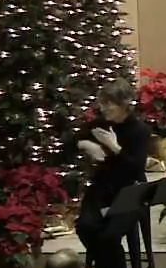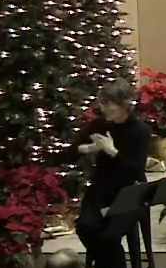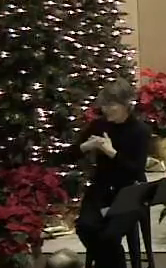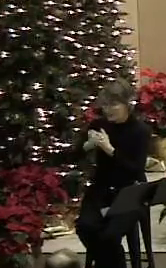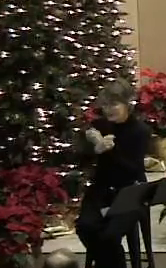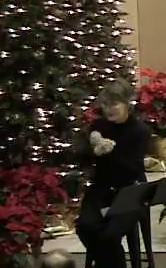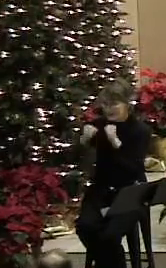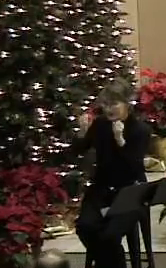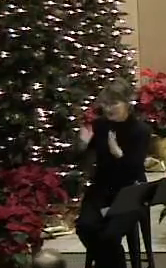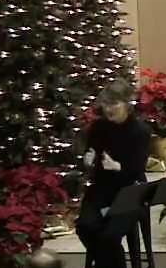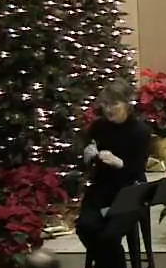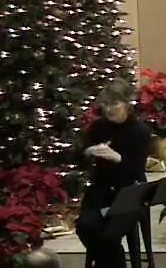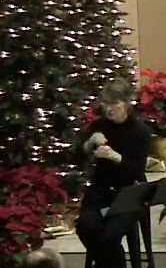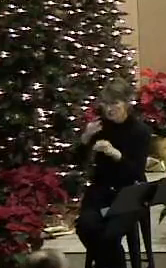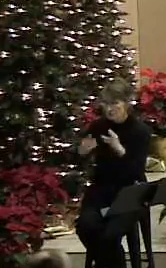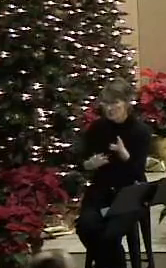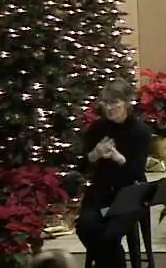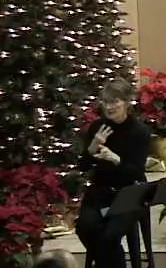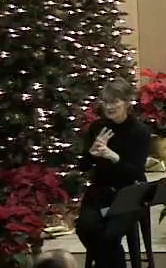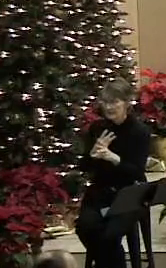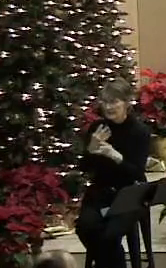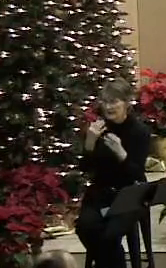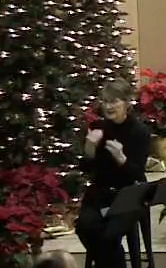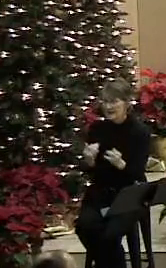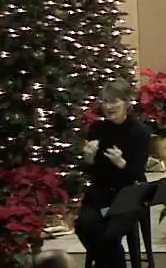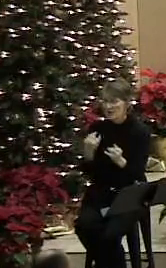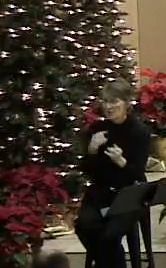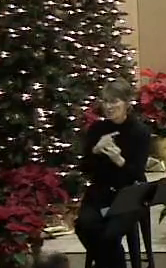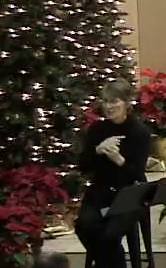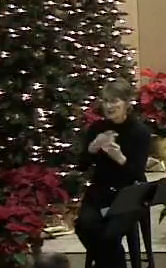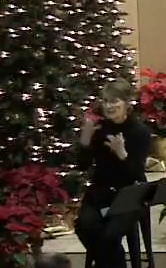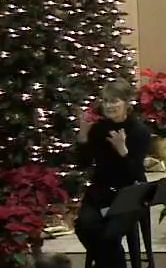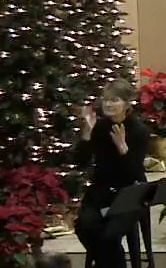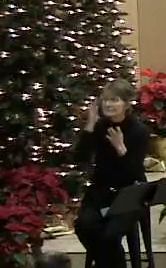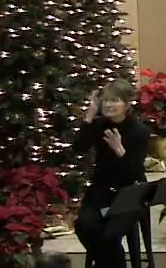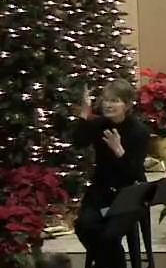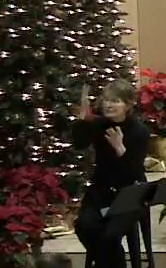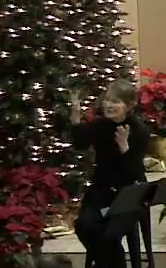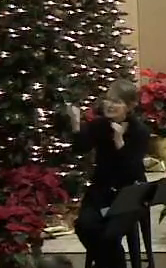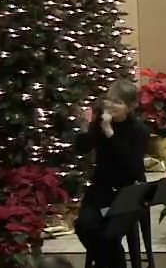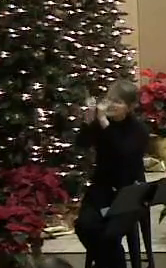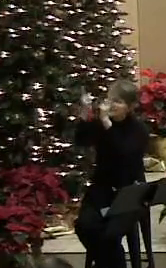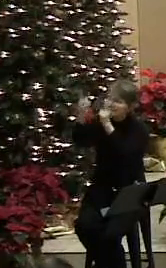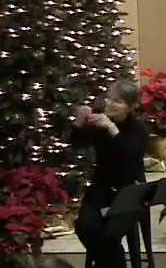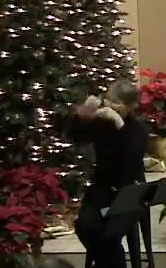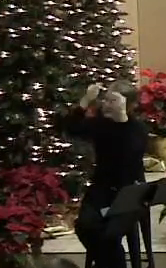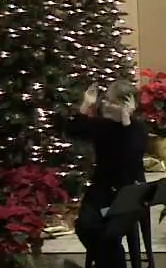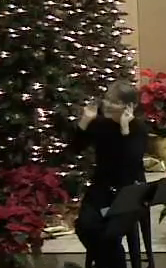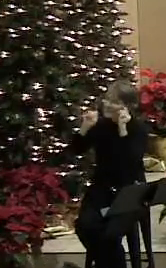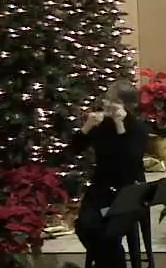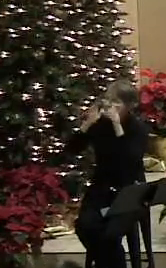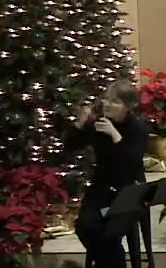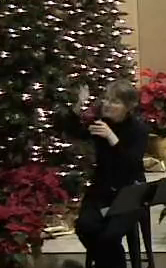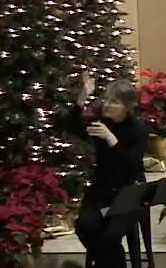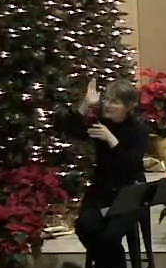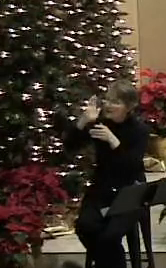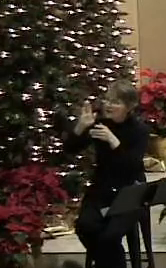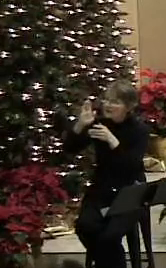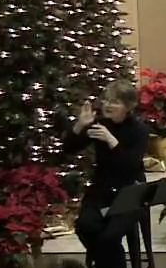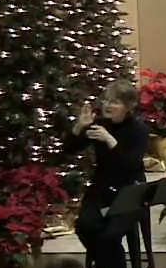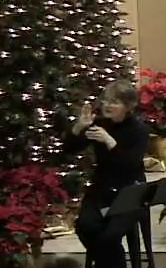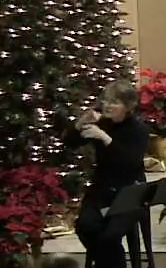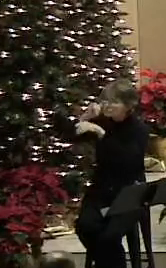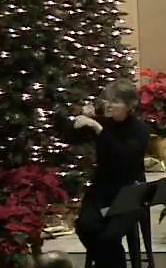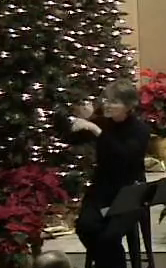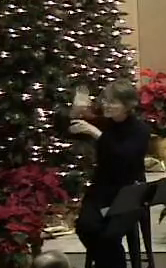whose memory we venerate, especially the glorious ever-Virgin Mary, Mother of our God and Lord, Jesus Christ, and Blessed